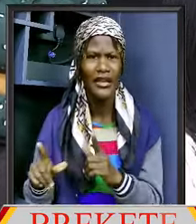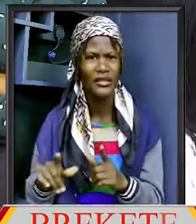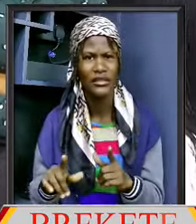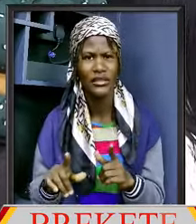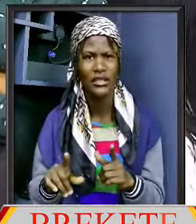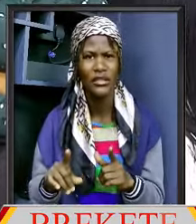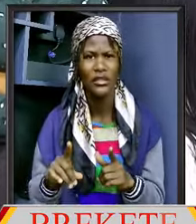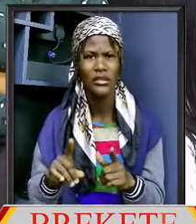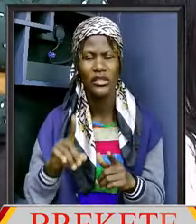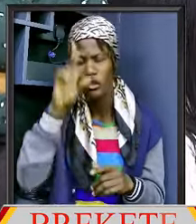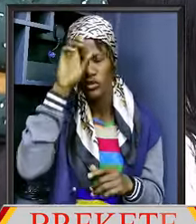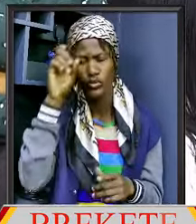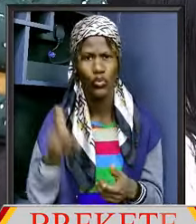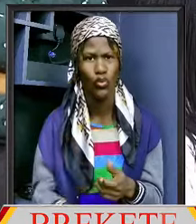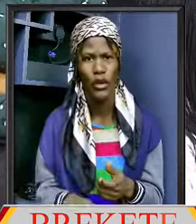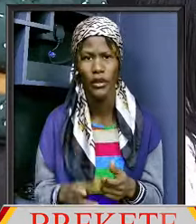Quack.